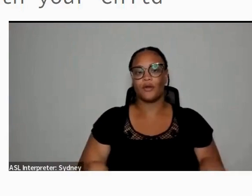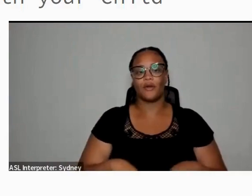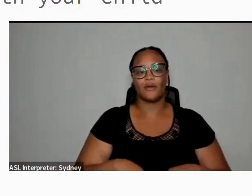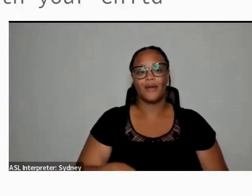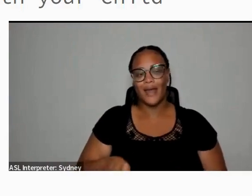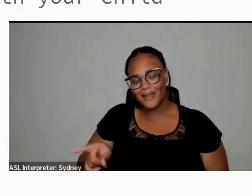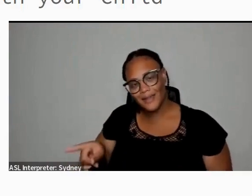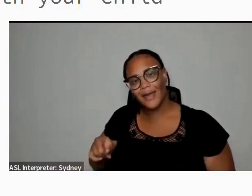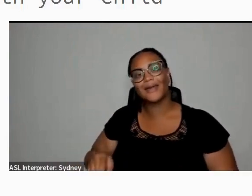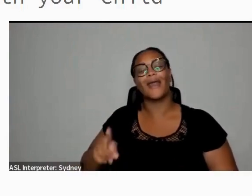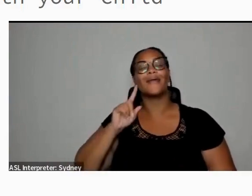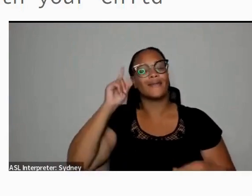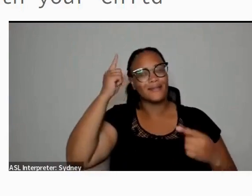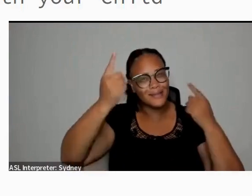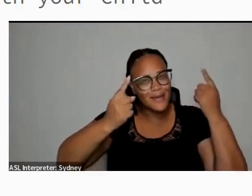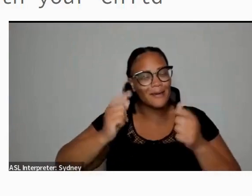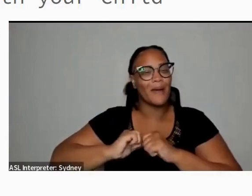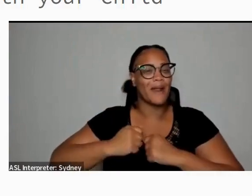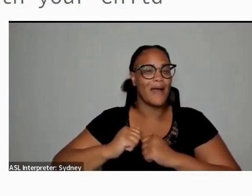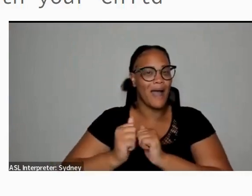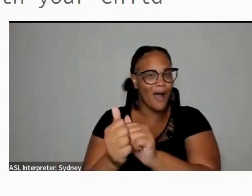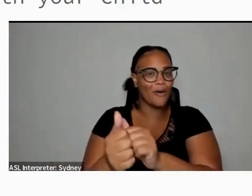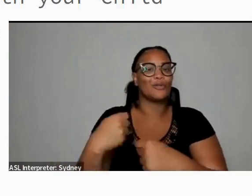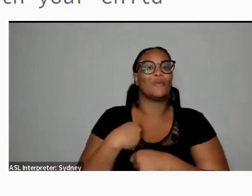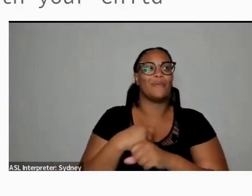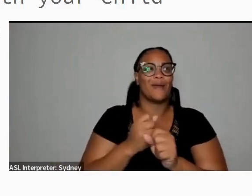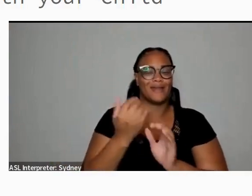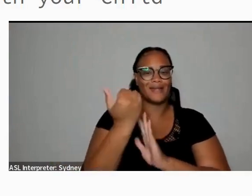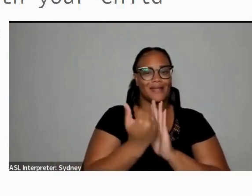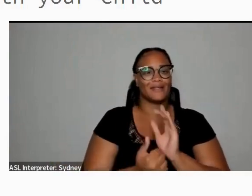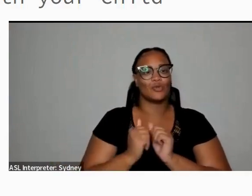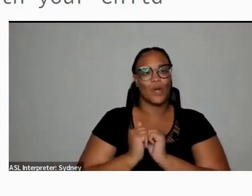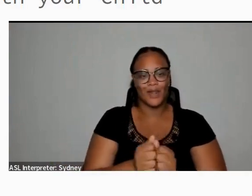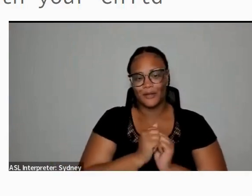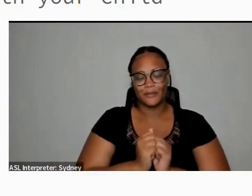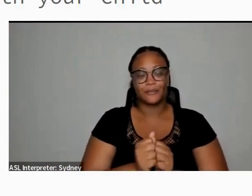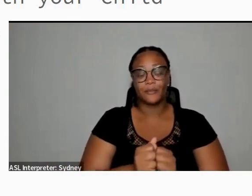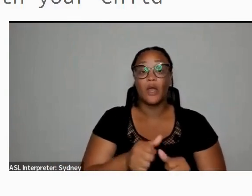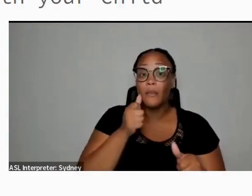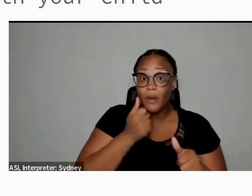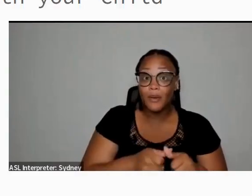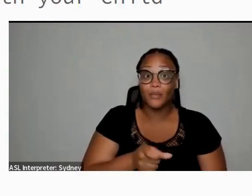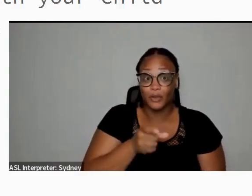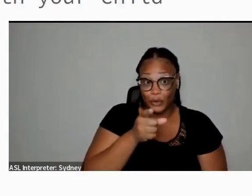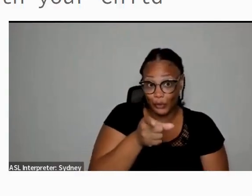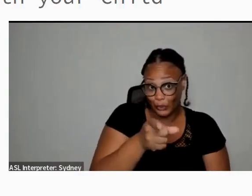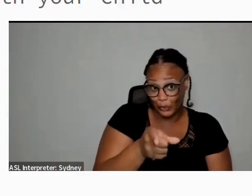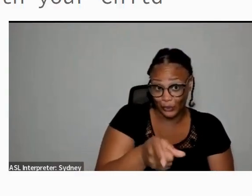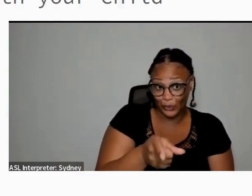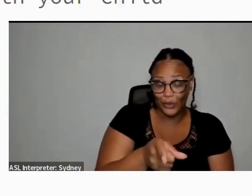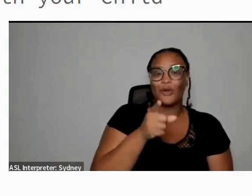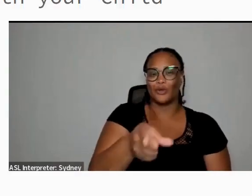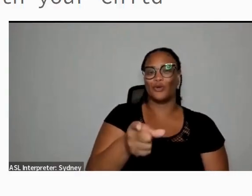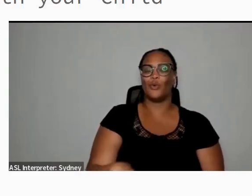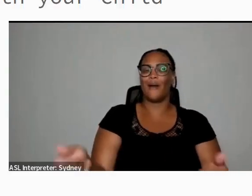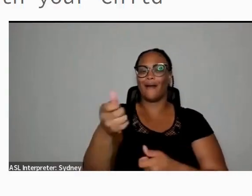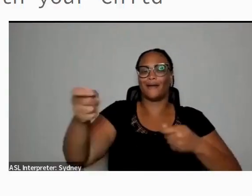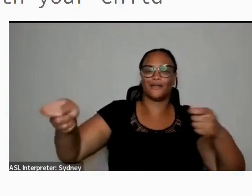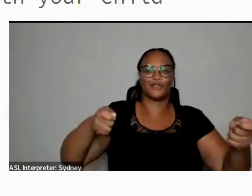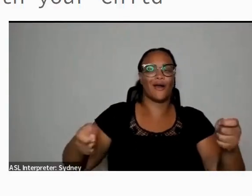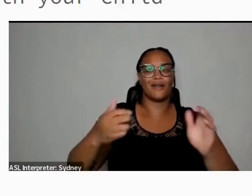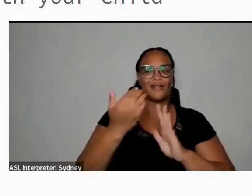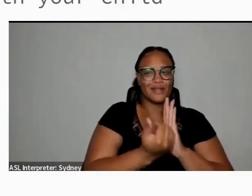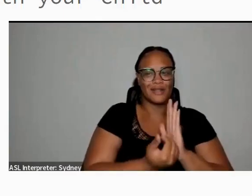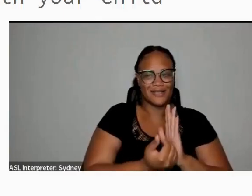think about how to create the list. But remember, you as the parents or the teachers, you're kind of in charge of the list and what's going to